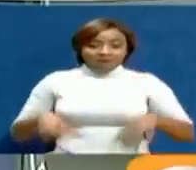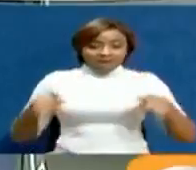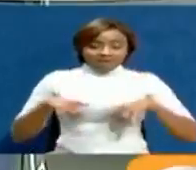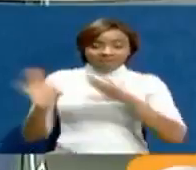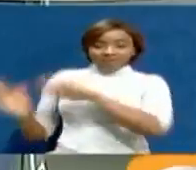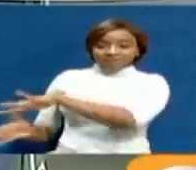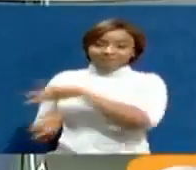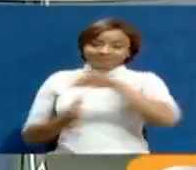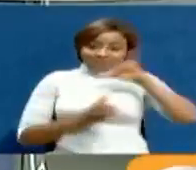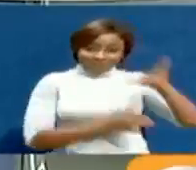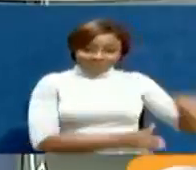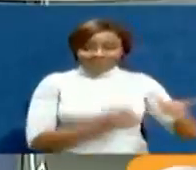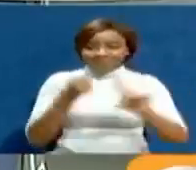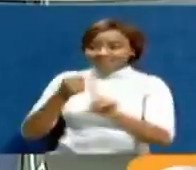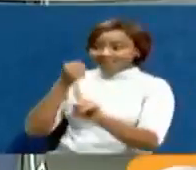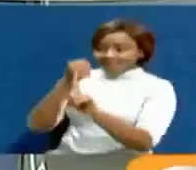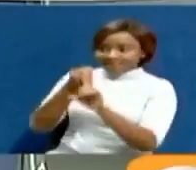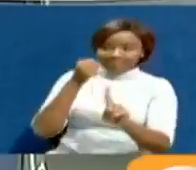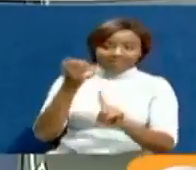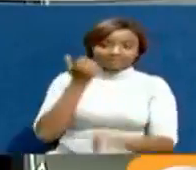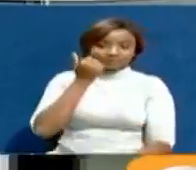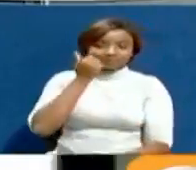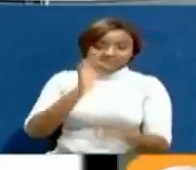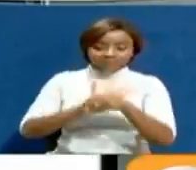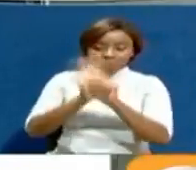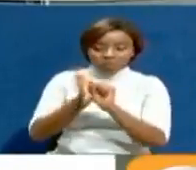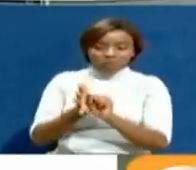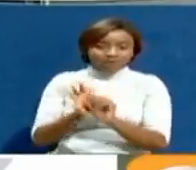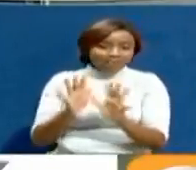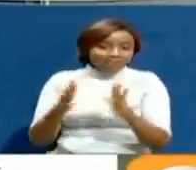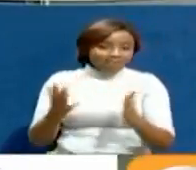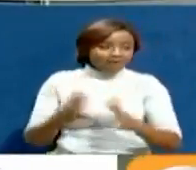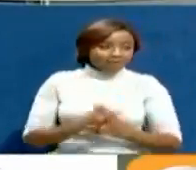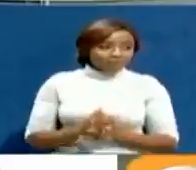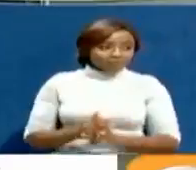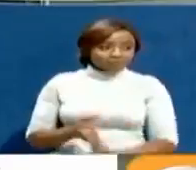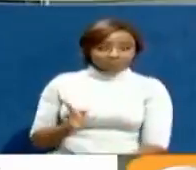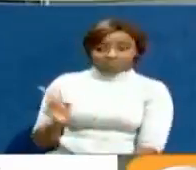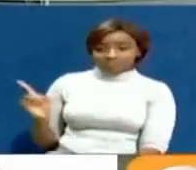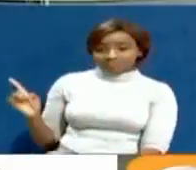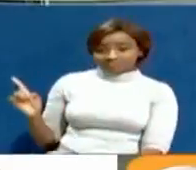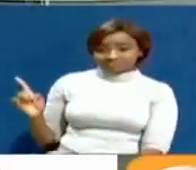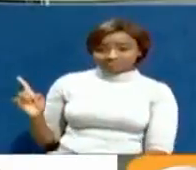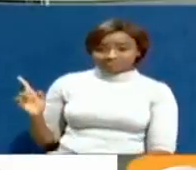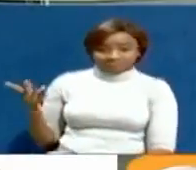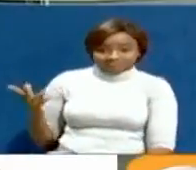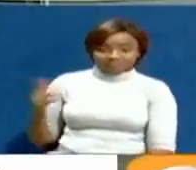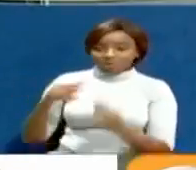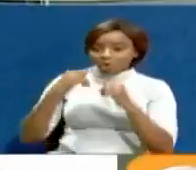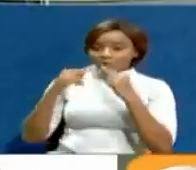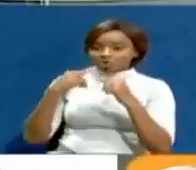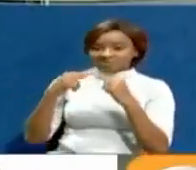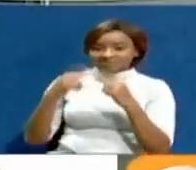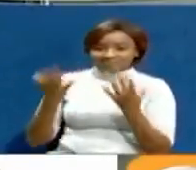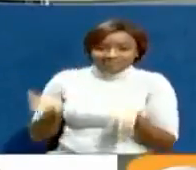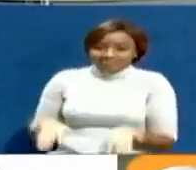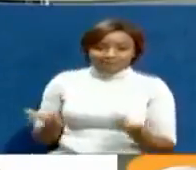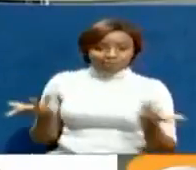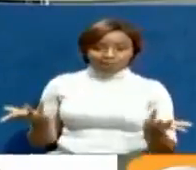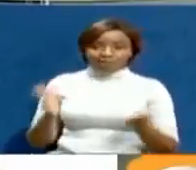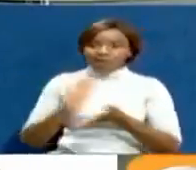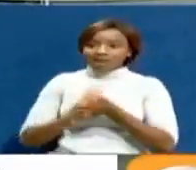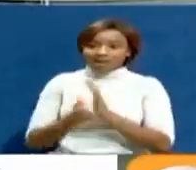talk about something else here on the impact of COVID-19 and the third wave. You see this? This is an hotel lobby and it's really empty right now. So Kenya's